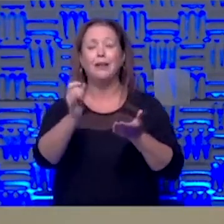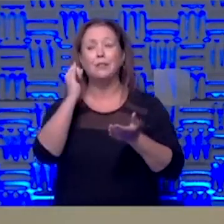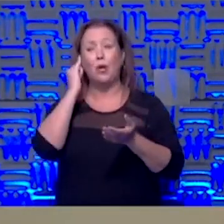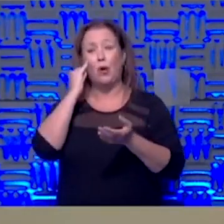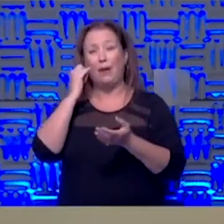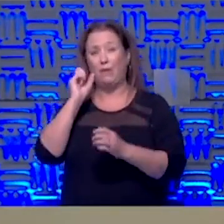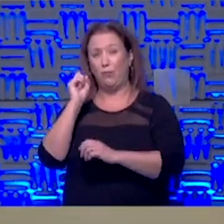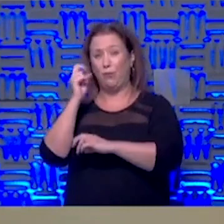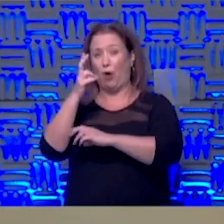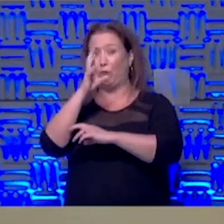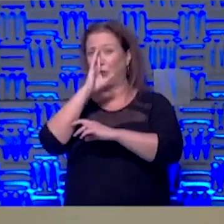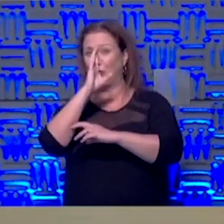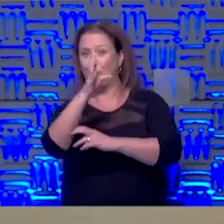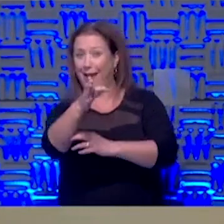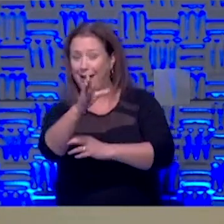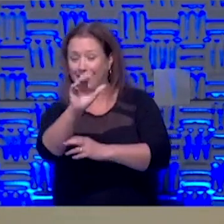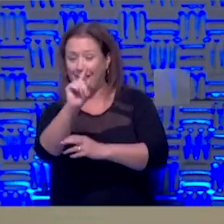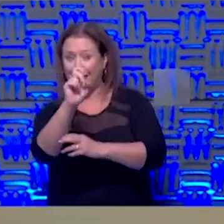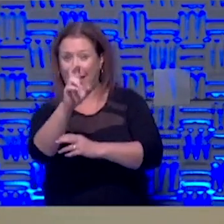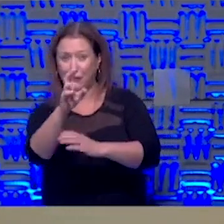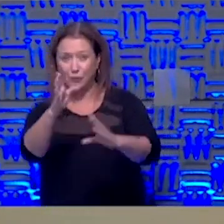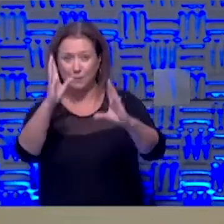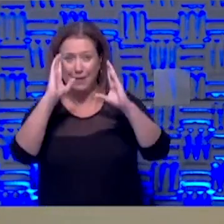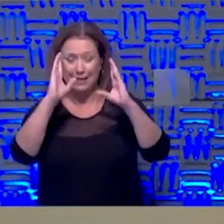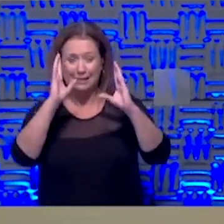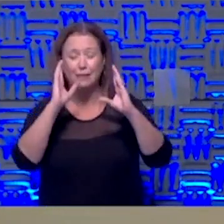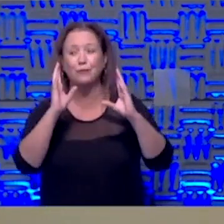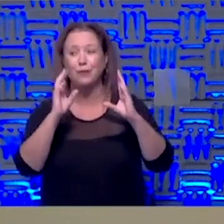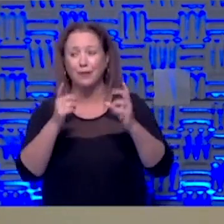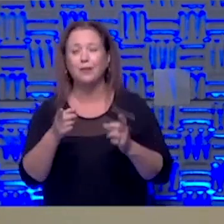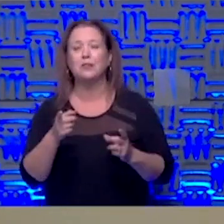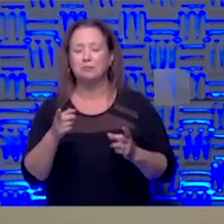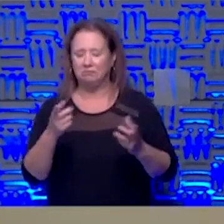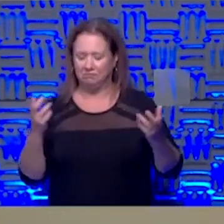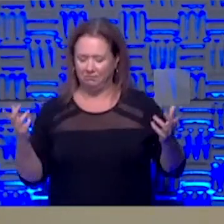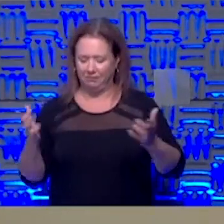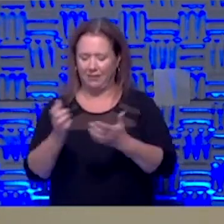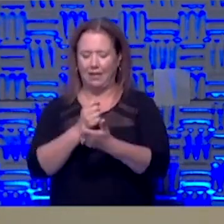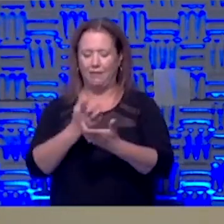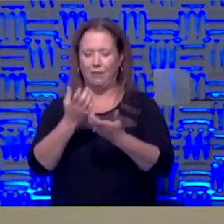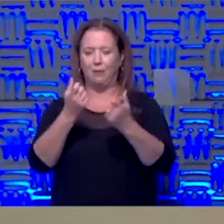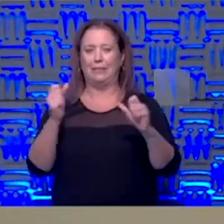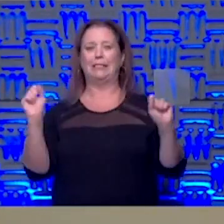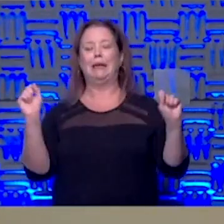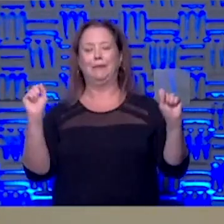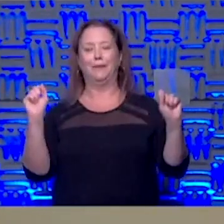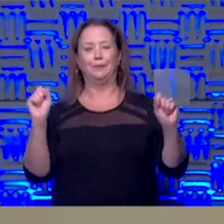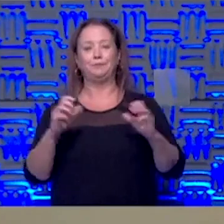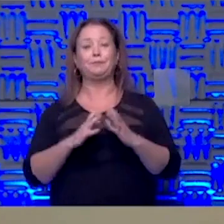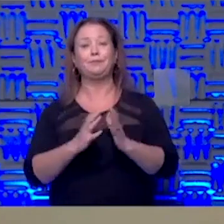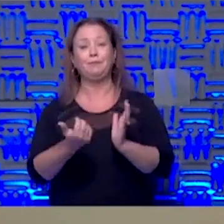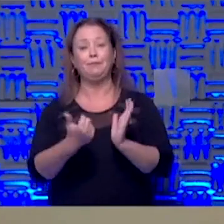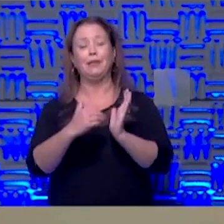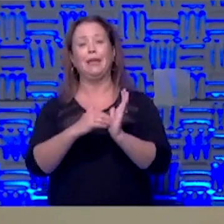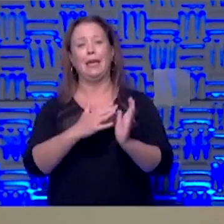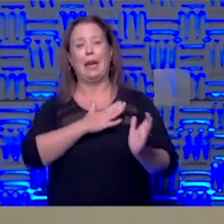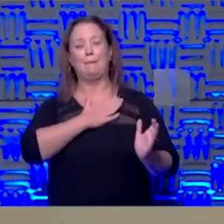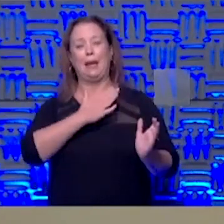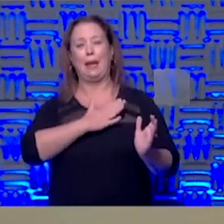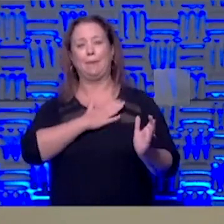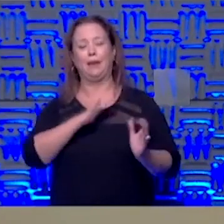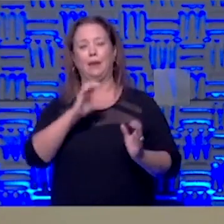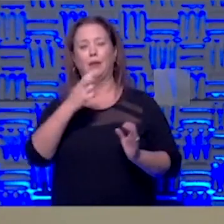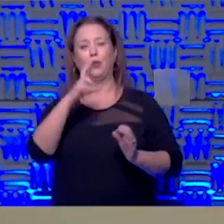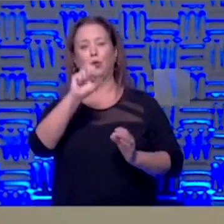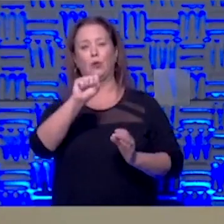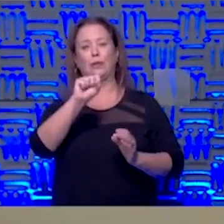throwing straight and the catcher is paying attention and catching it, then everything will be safe. Again, I'm happy. Chris